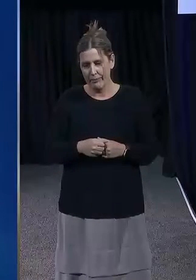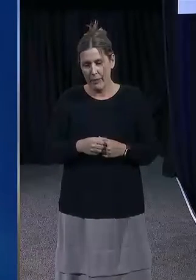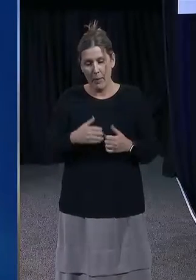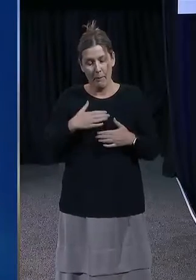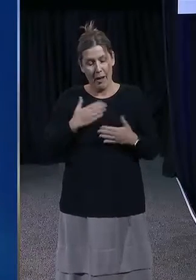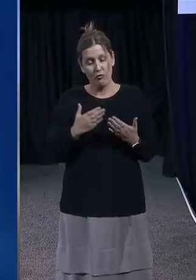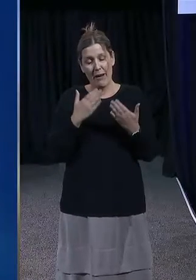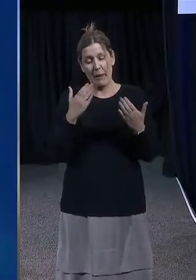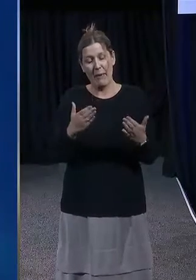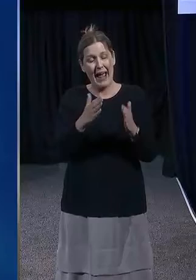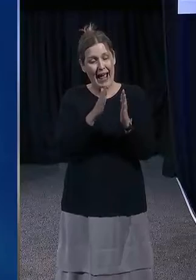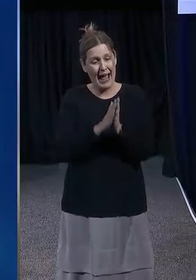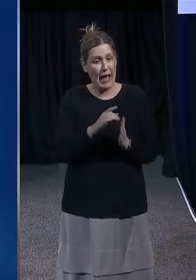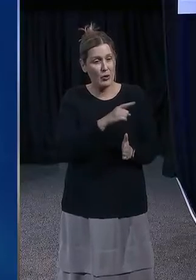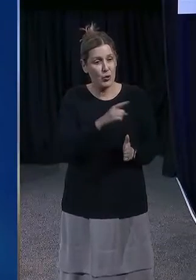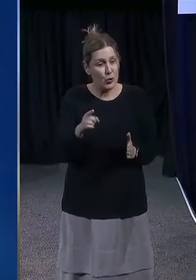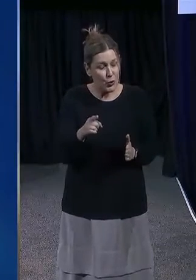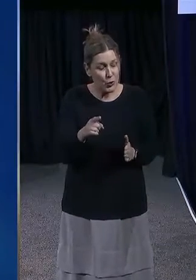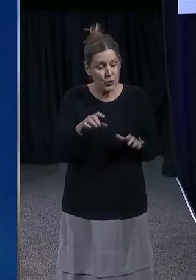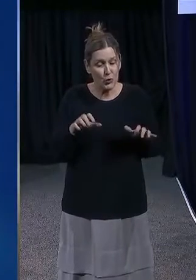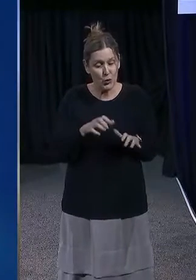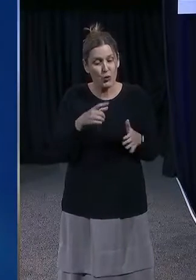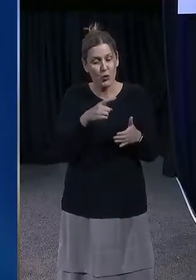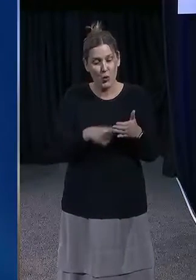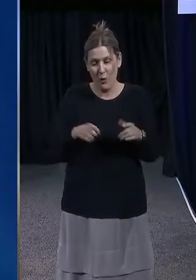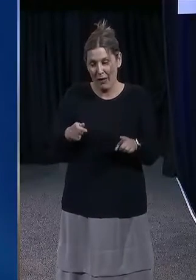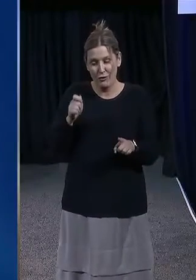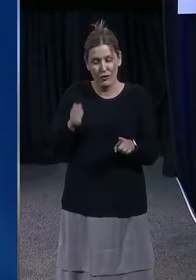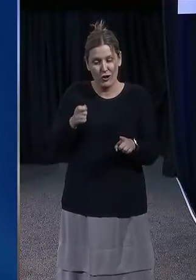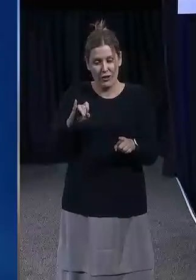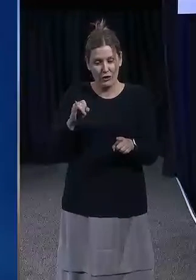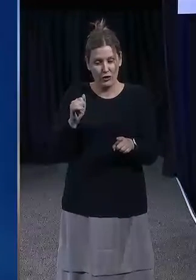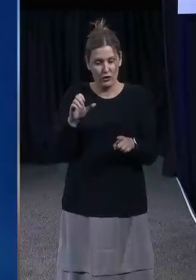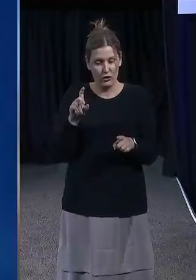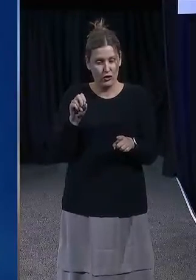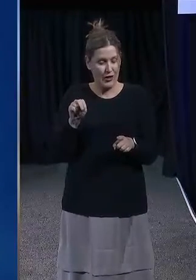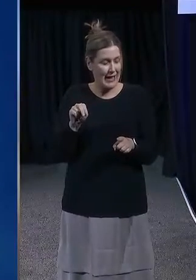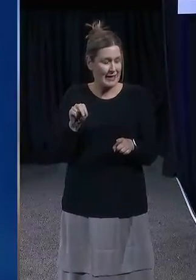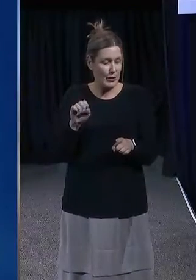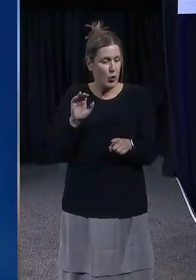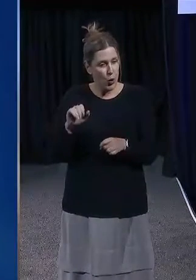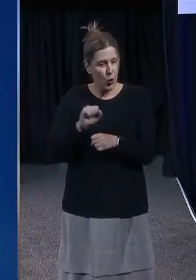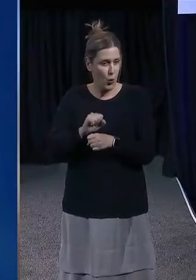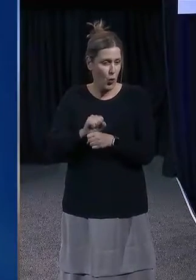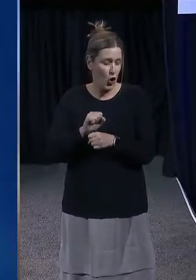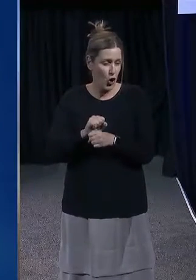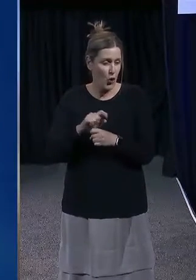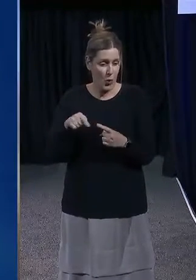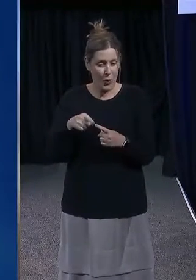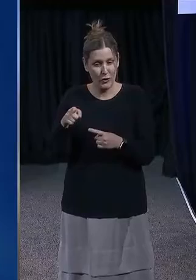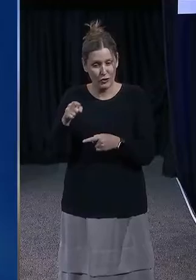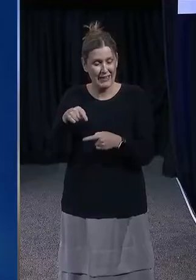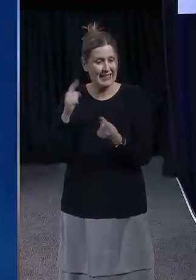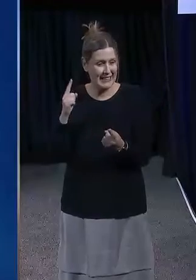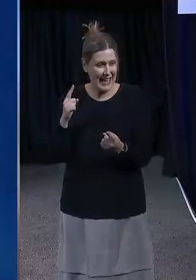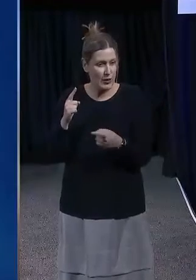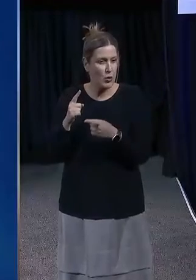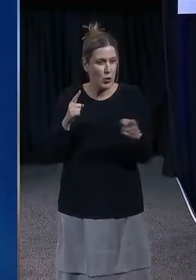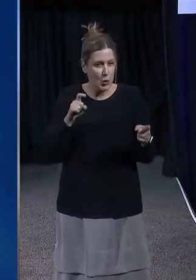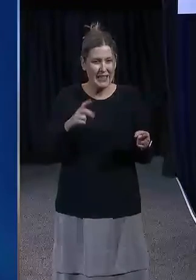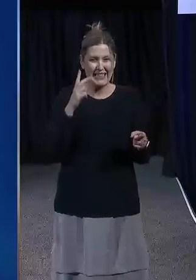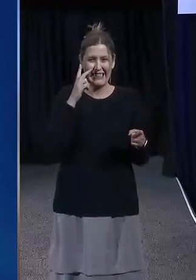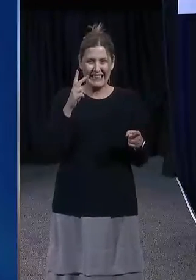to do what Justice Jackson did when she dissented, to see the essential need for a partnership